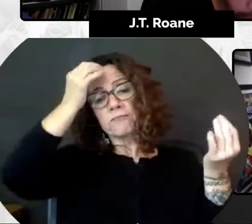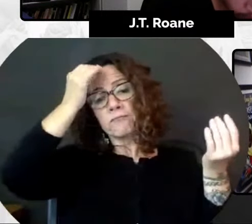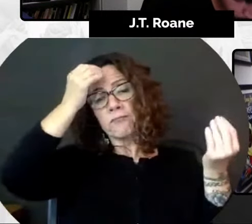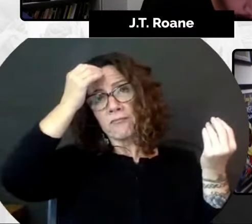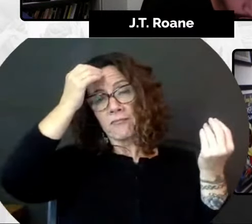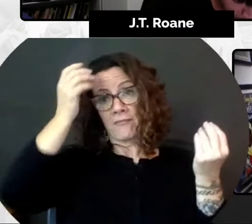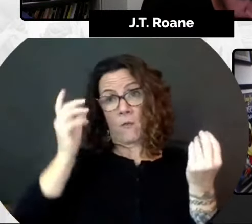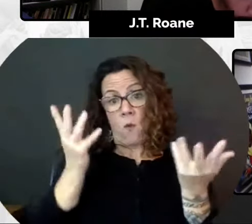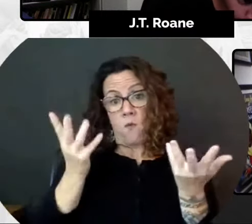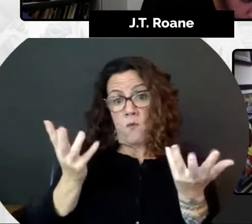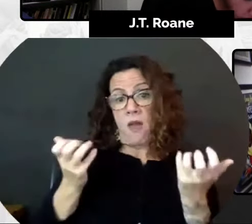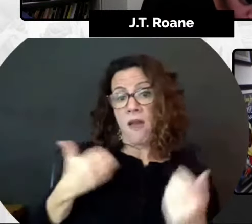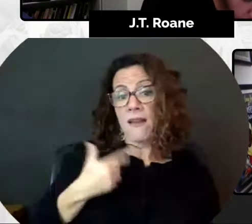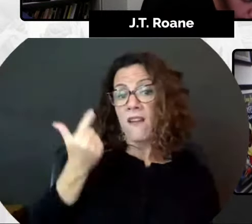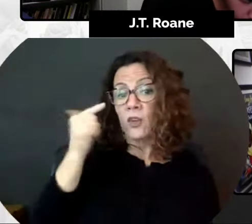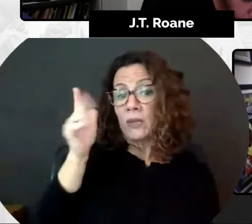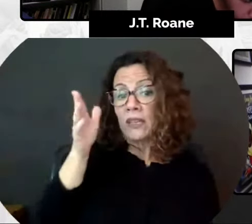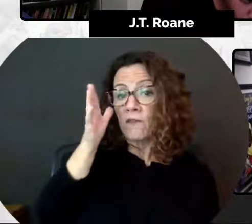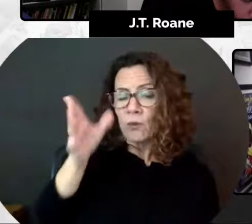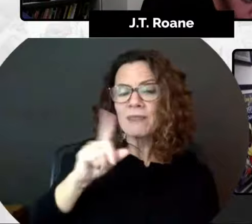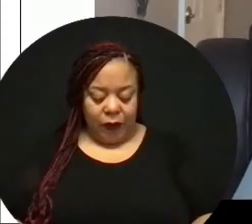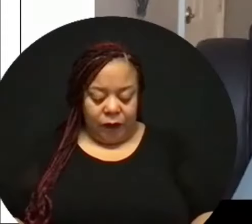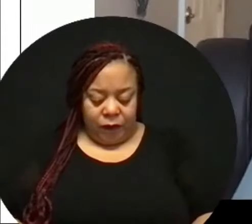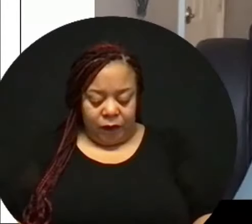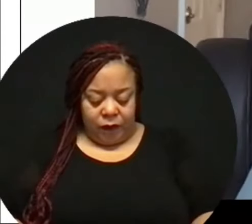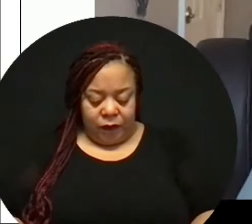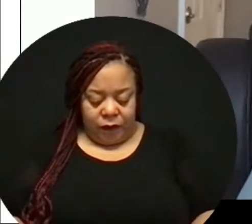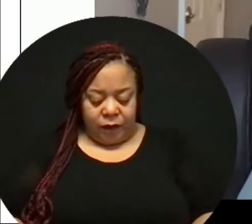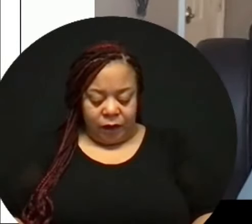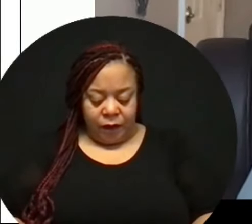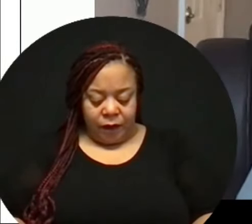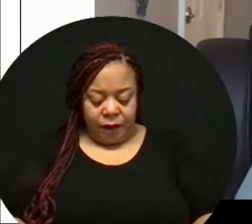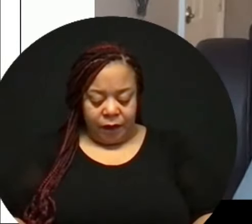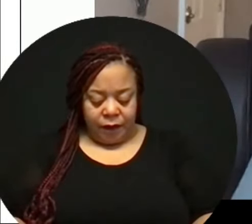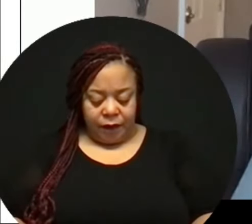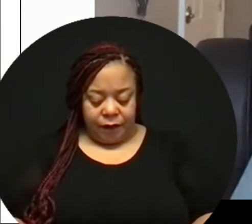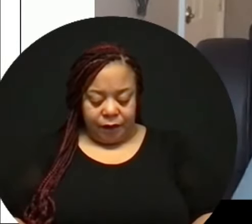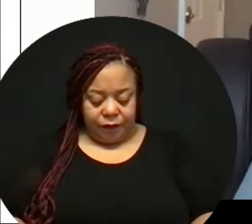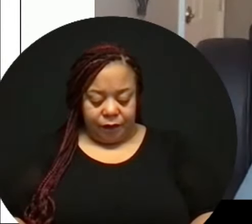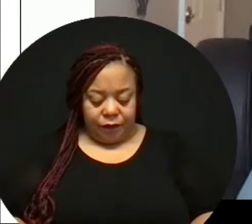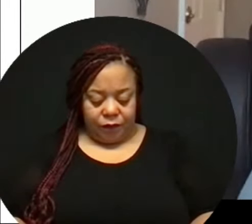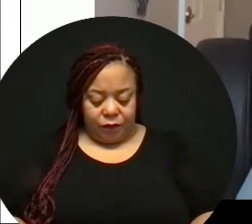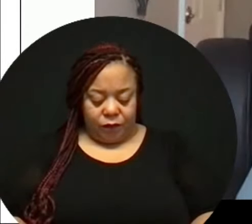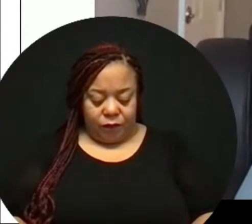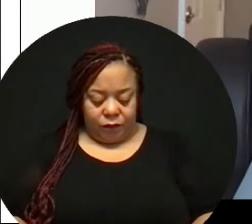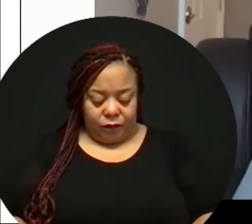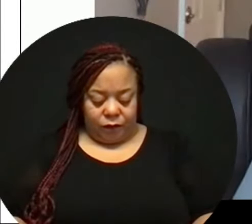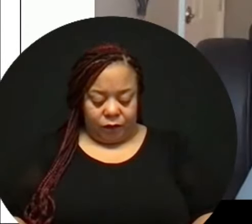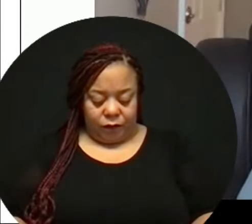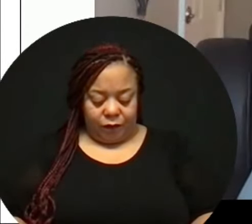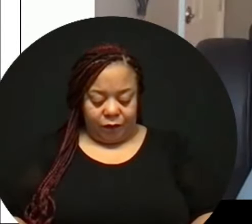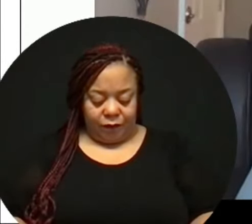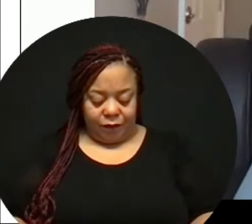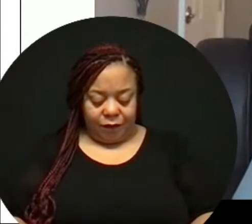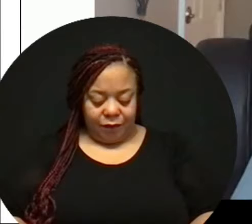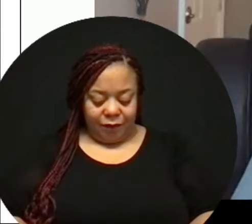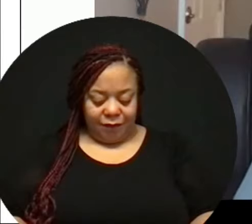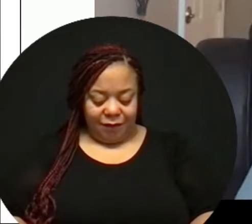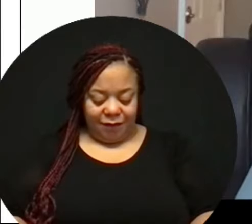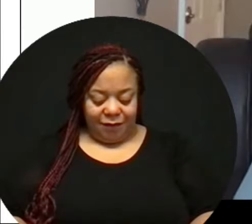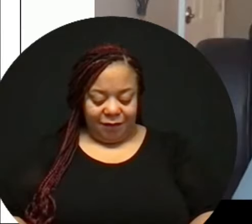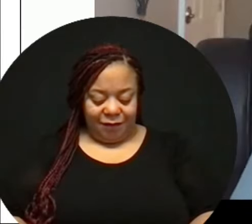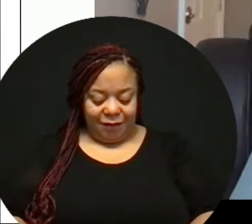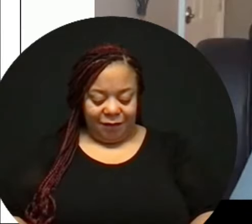prison, right? Because it's the backbone of the military-industrial complex. Like, one of the programs that utilizes Unicor, which provides a